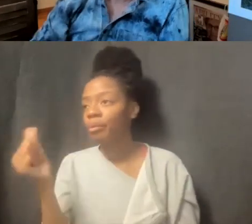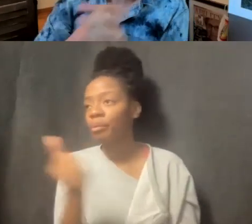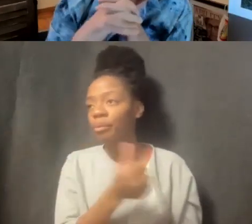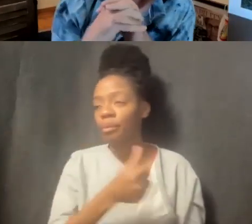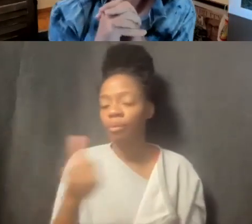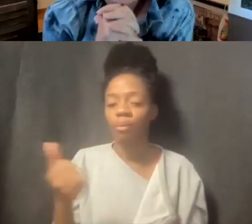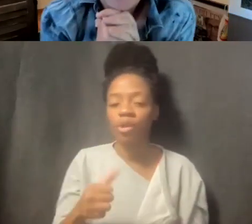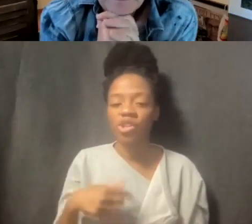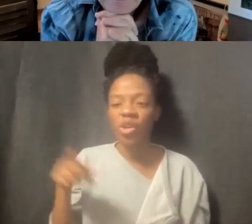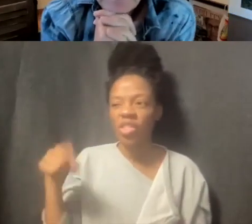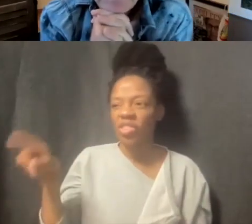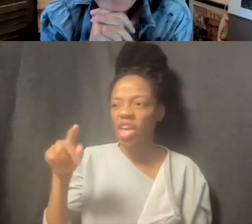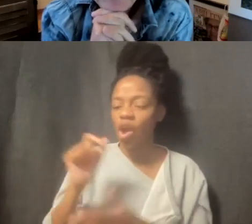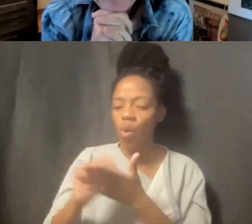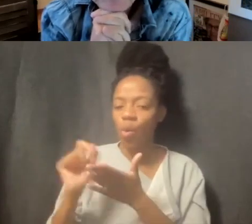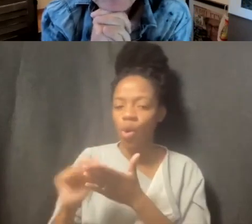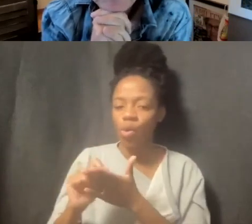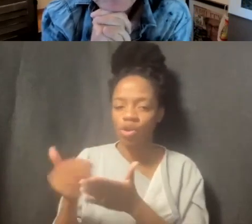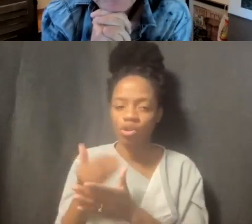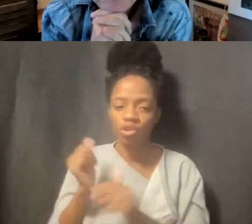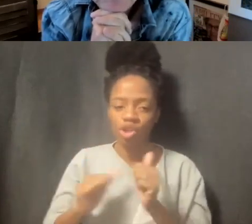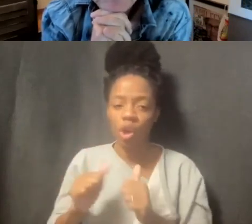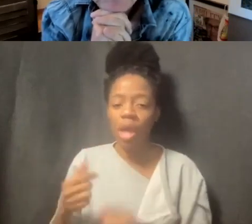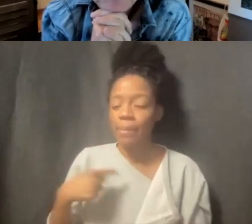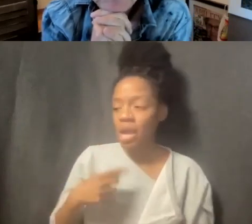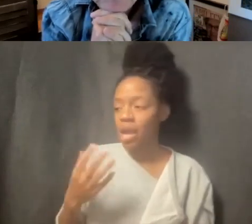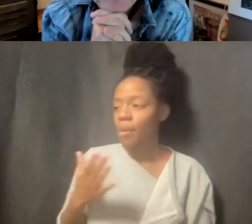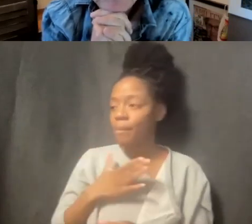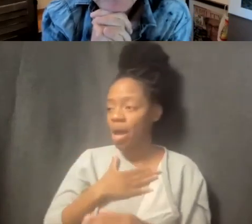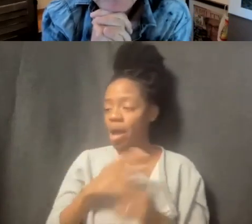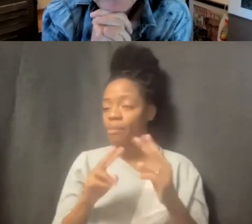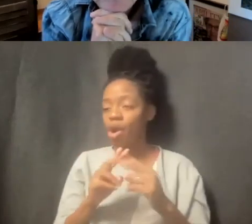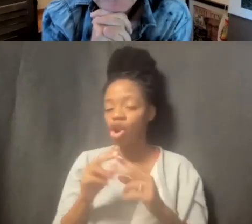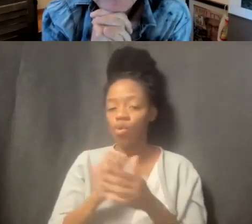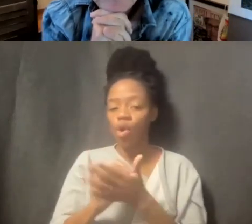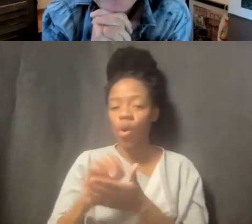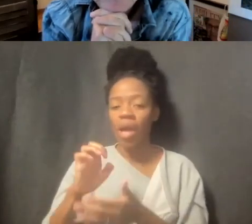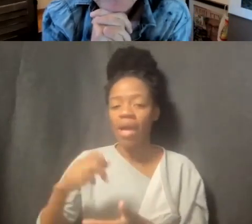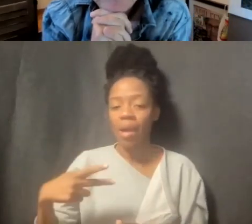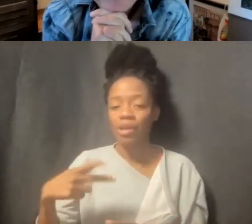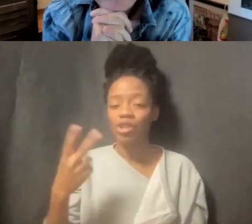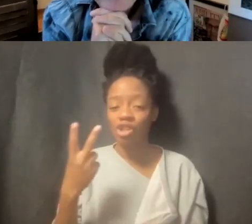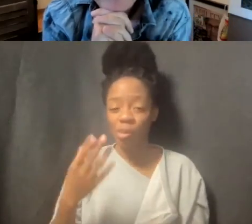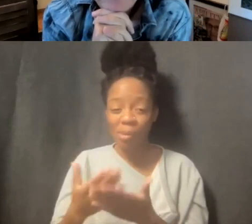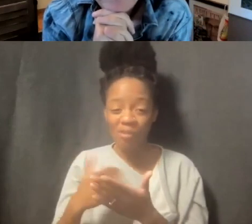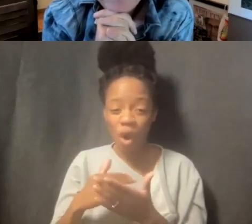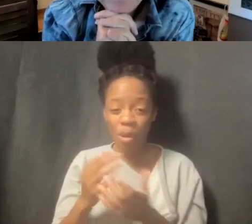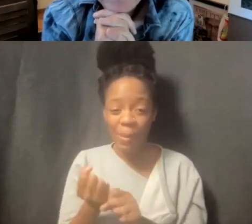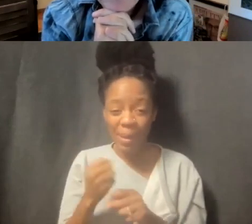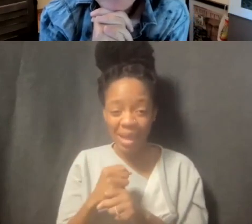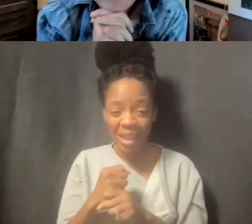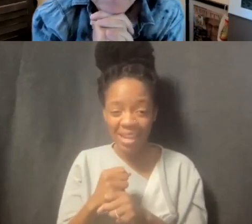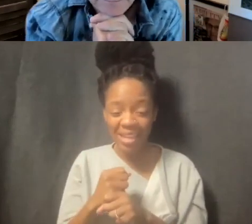that, and then my writing partner and I wrote episode two. And before we got to make it, and